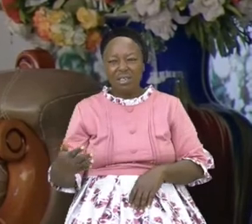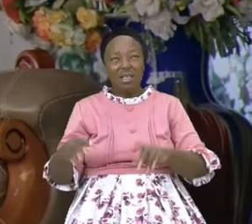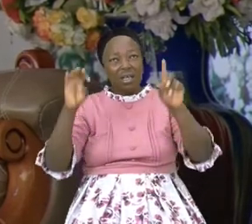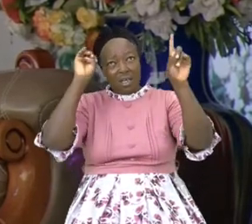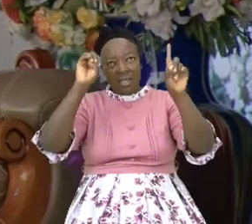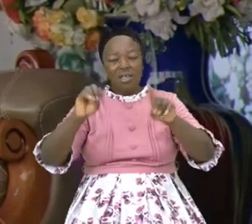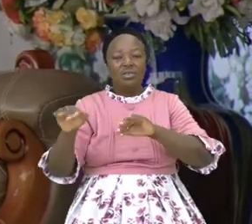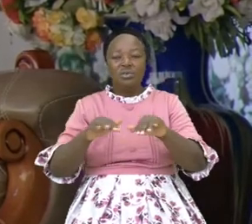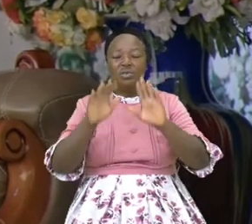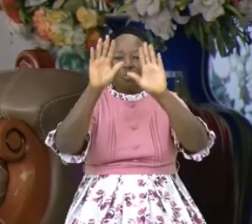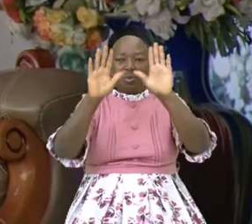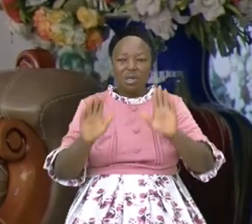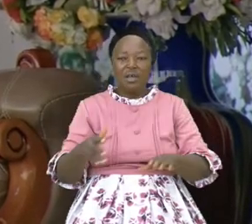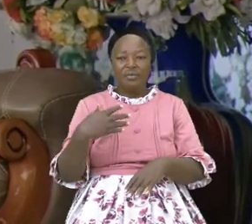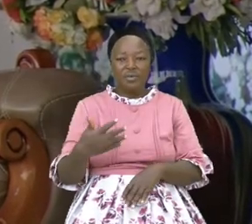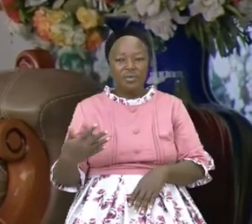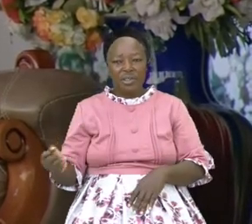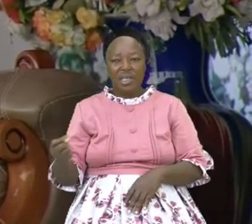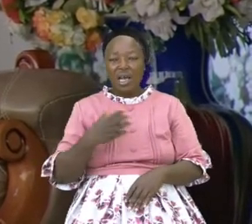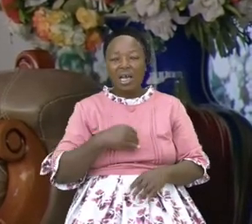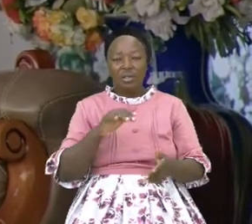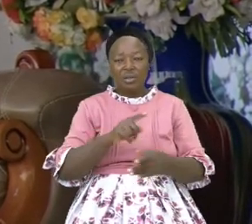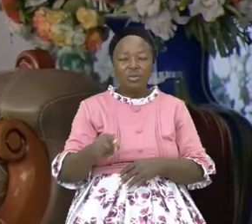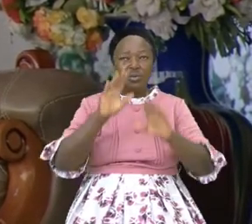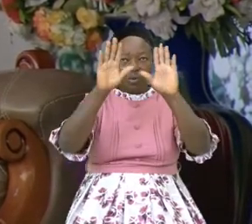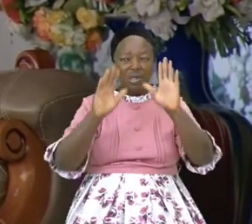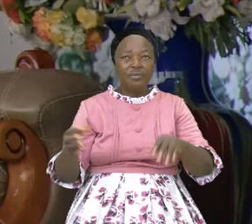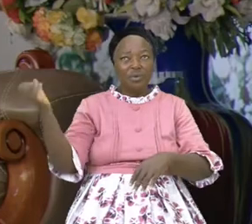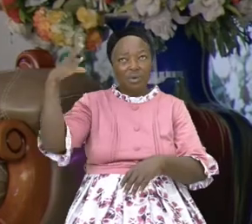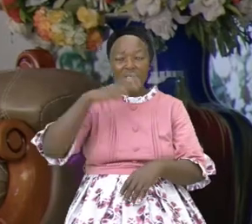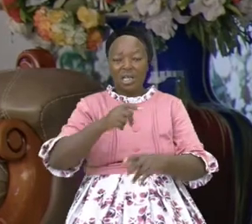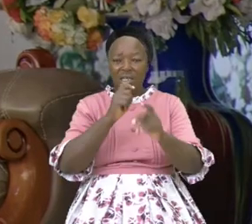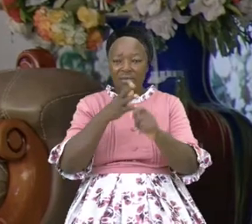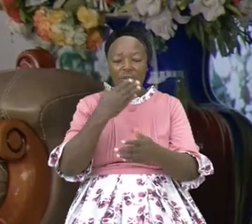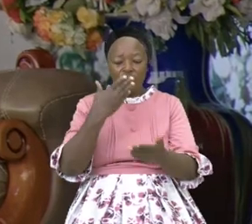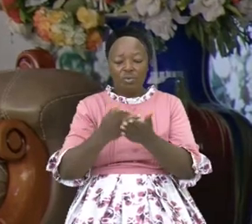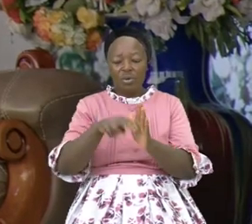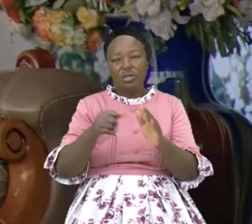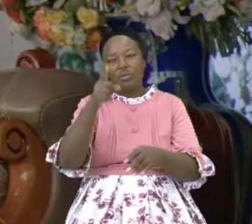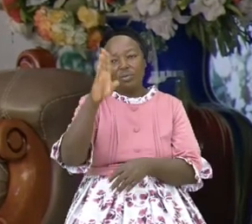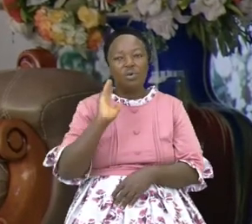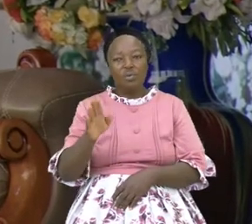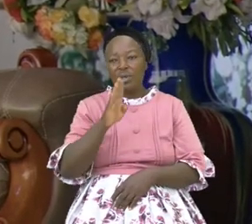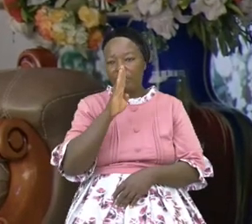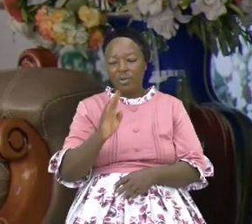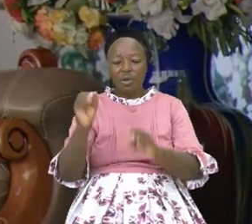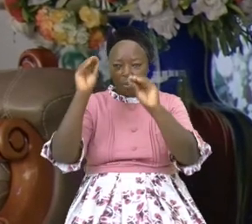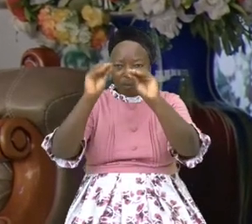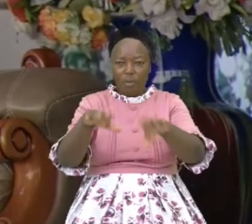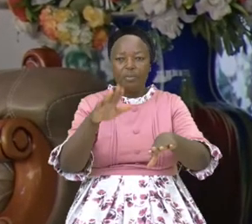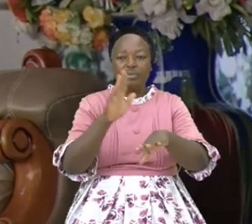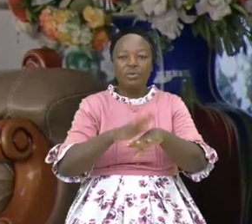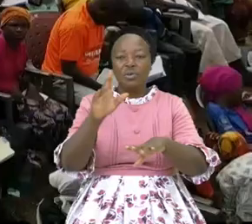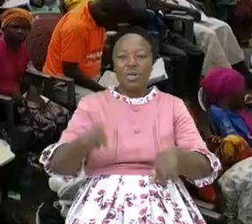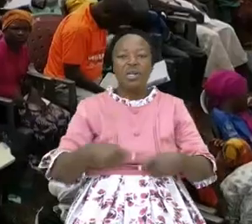wondrous things, wonderful things. And the wonderful grace and gift and goodness of God will be lavished upon your life